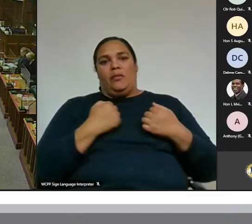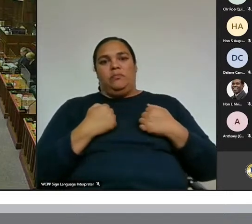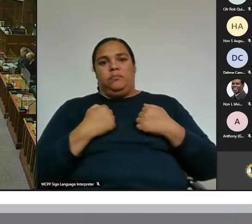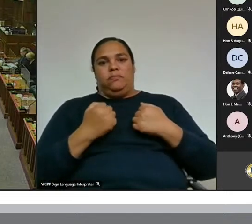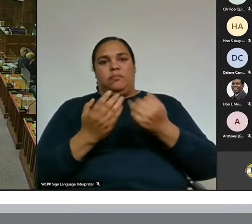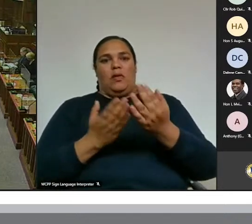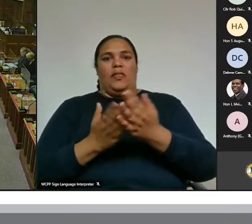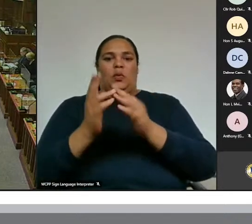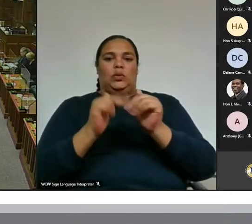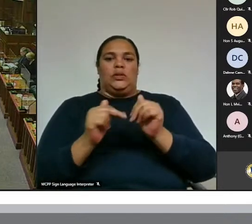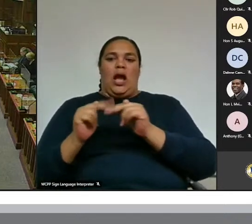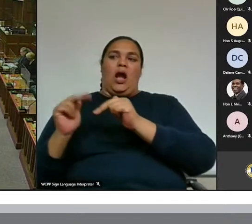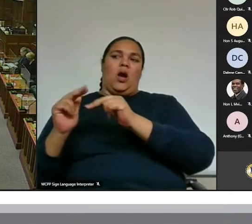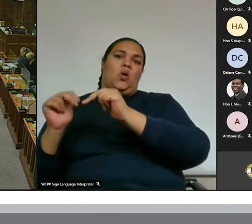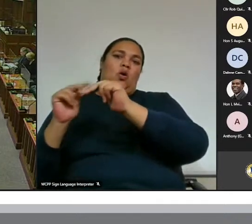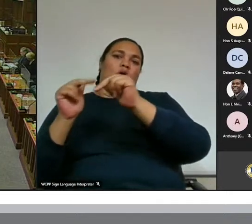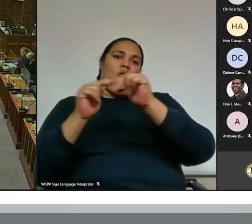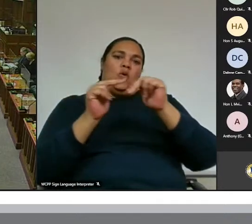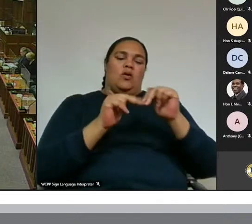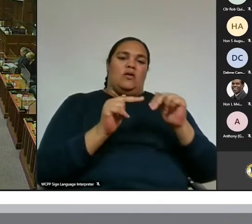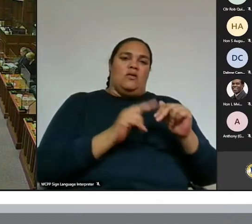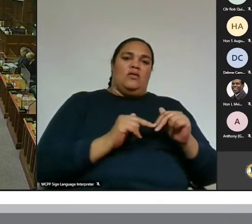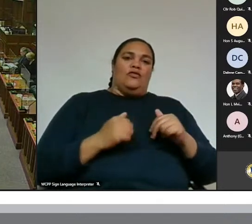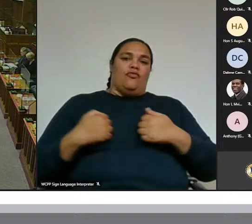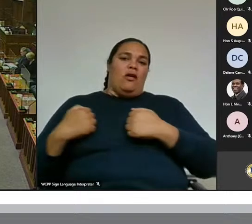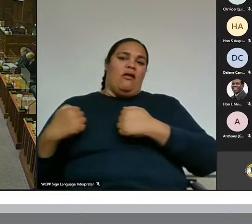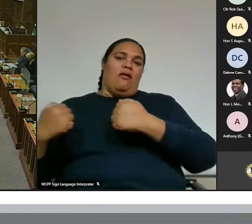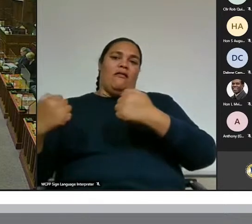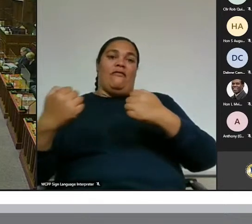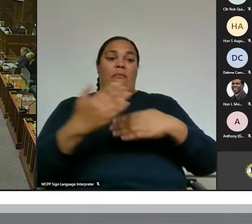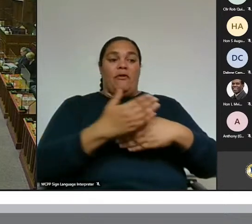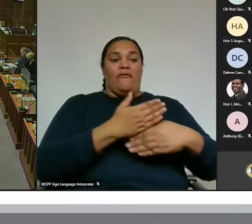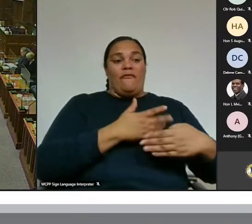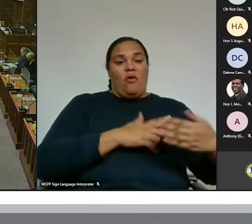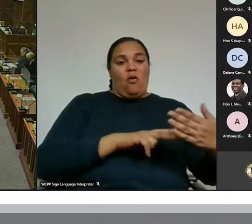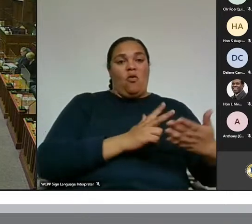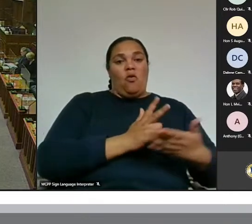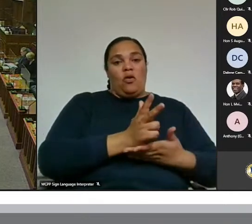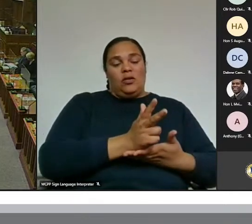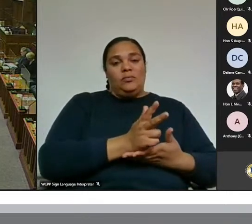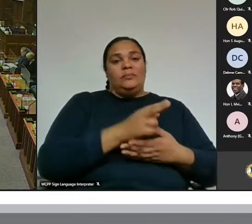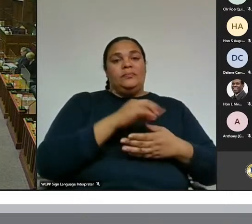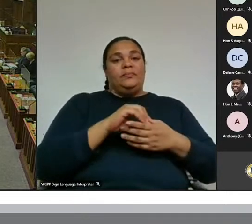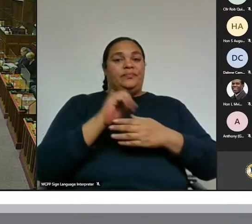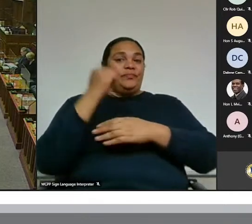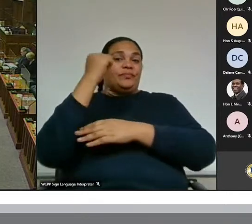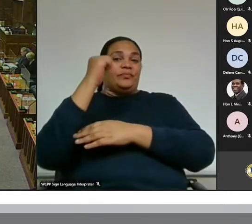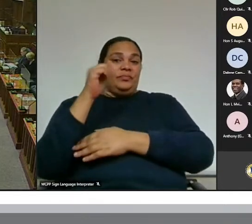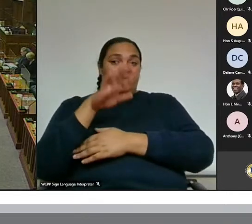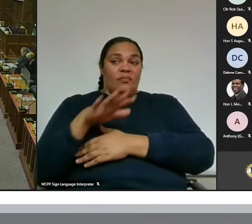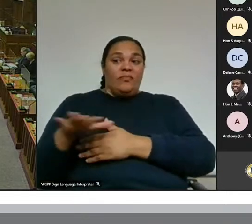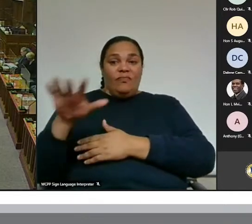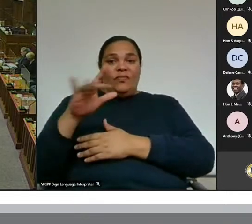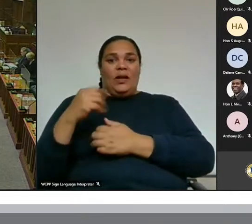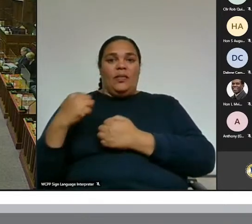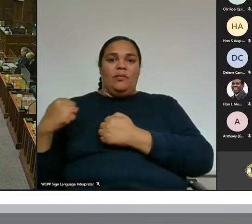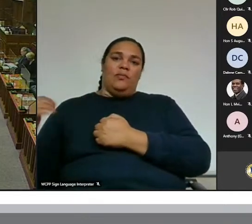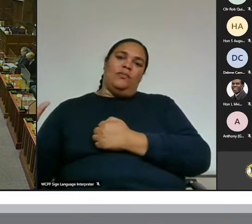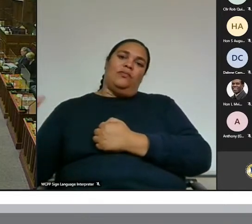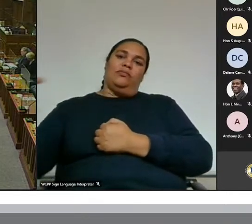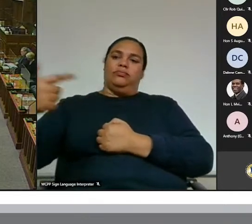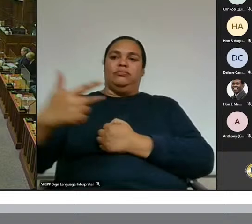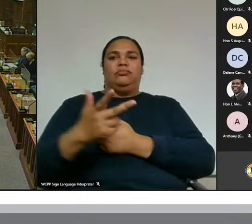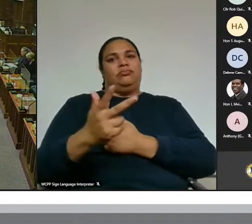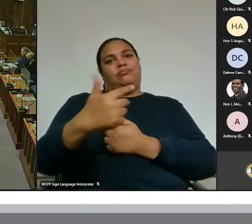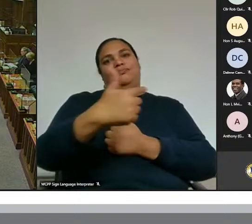the town to avoid before the truck stop. They get into the industrial area, and then they drive through the whole